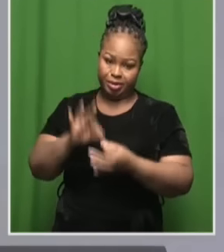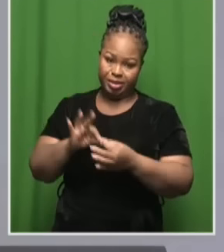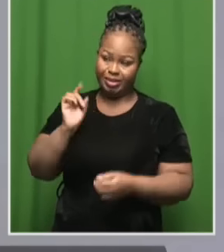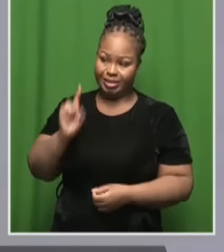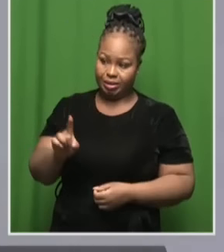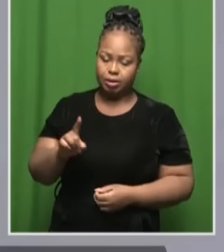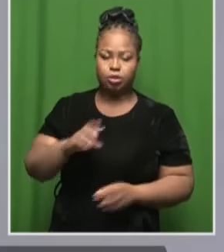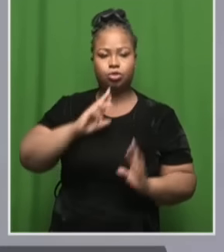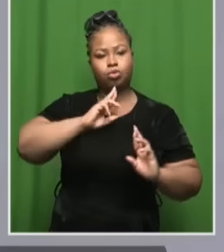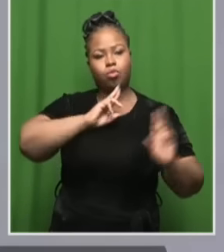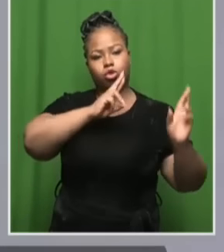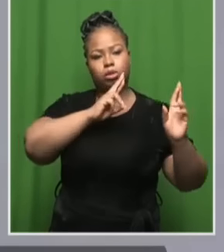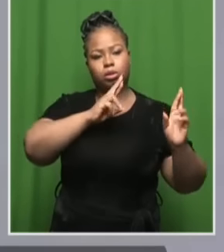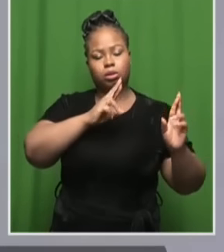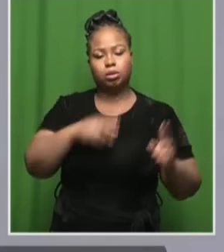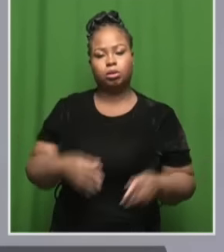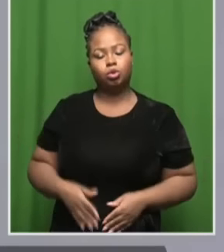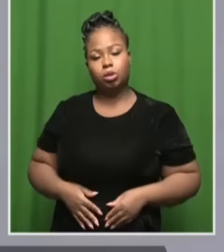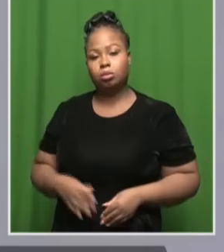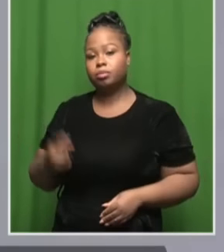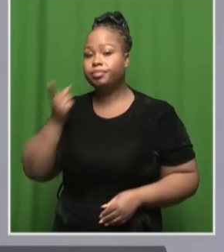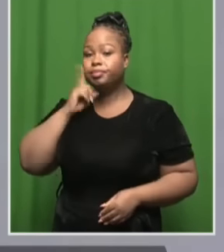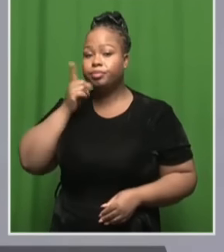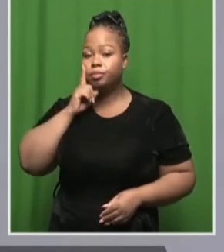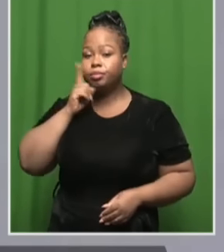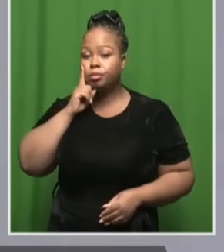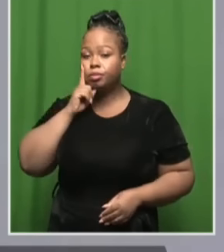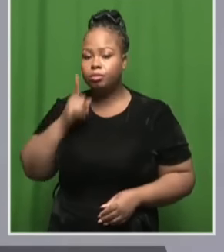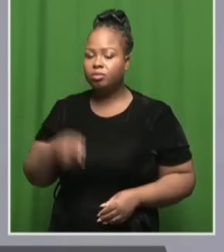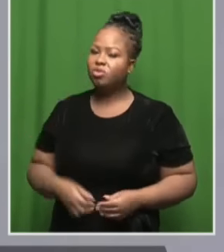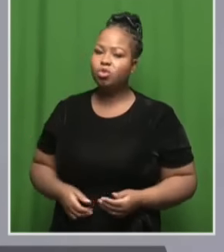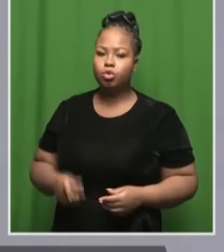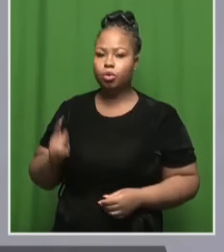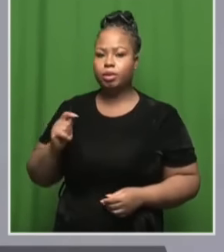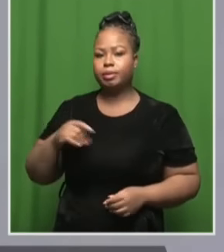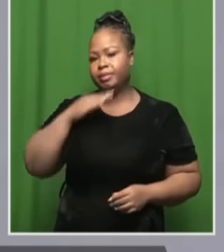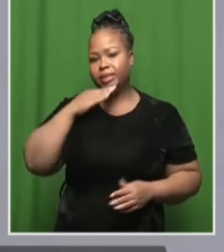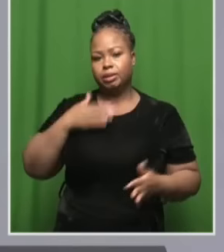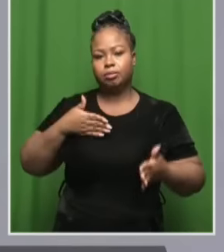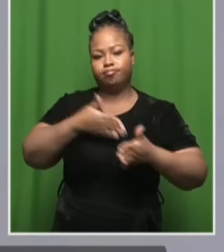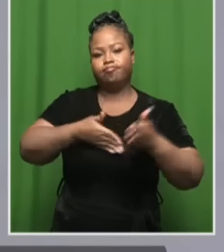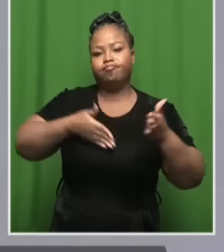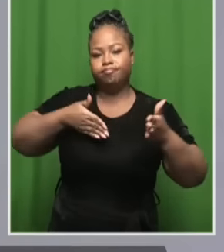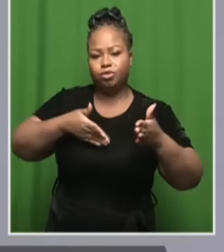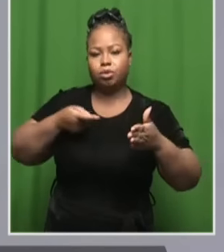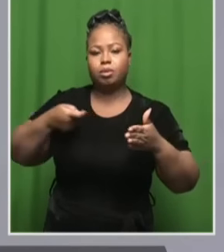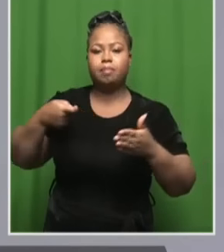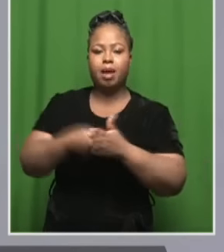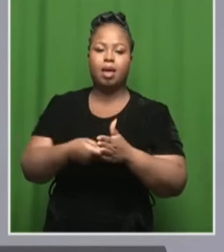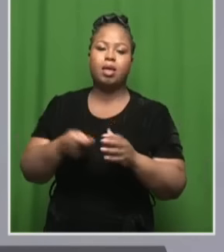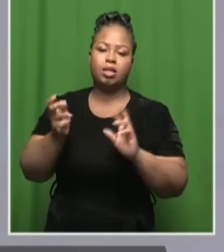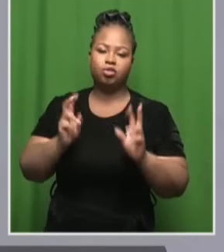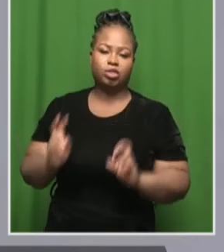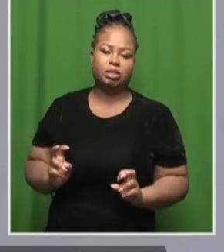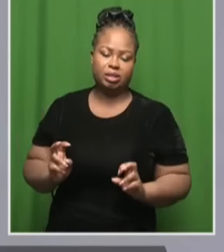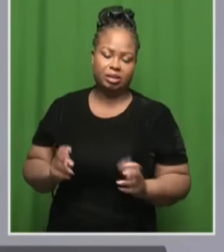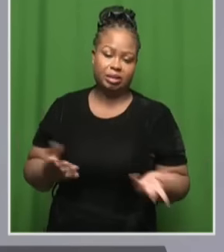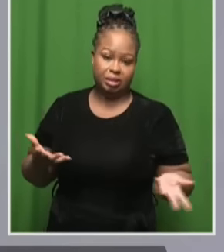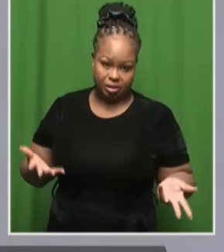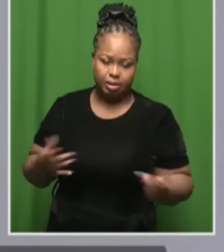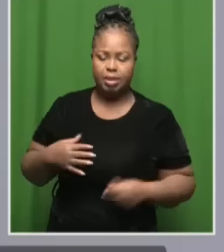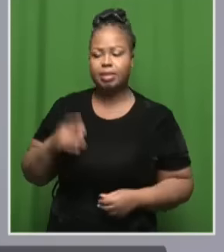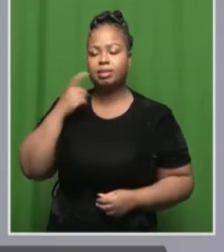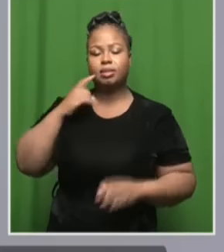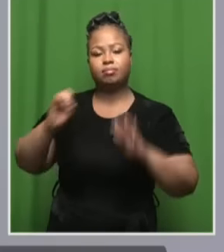may be reporting some sort of tampering or some sort of non-vending. So it has got that capabilities to allow municipalities to identify